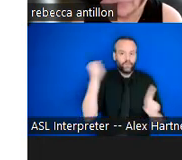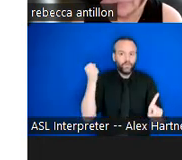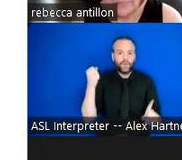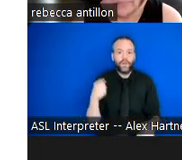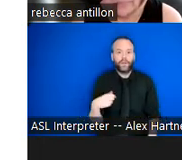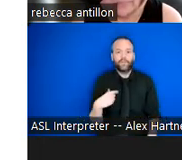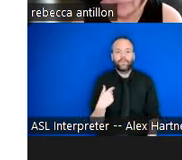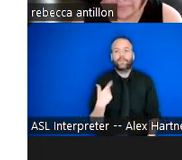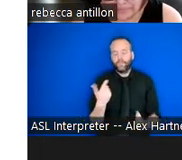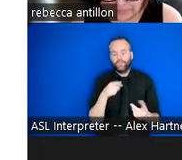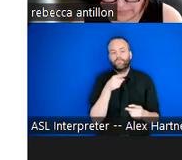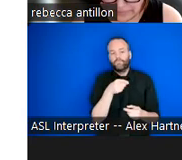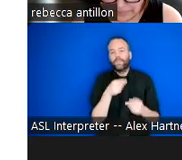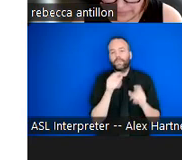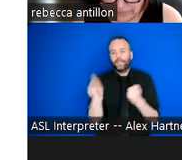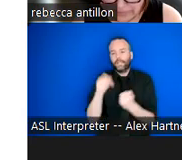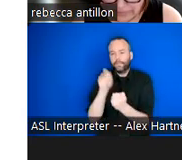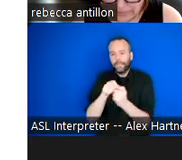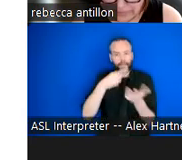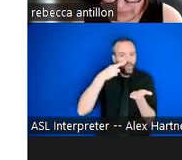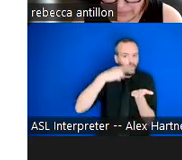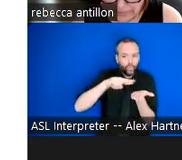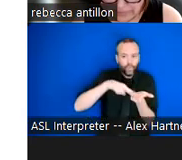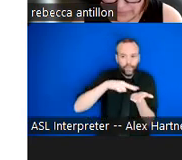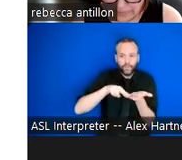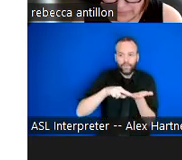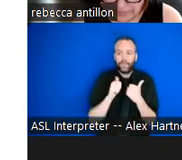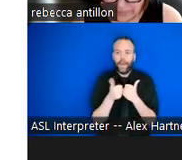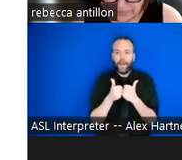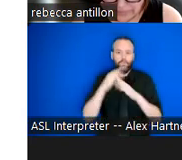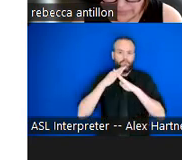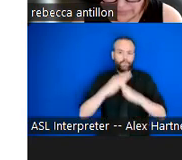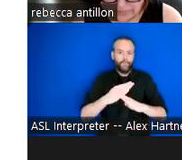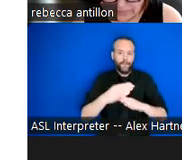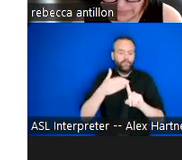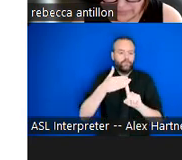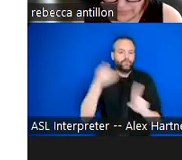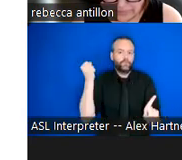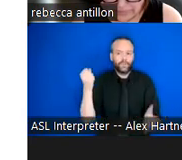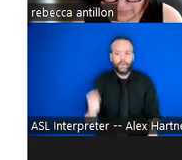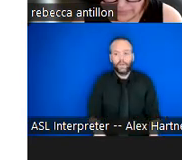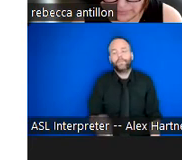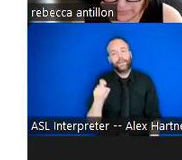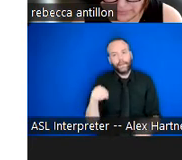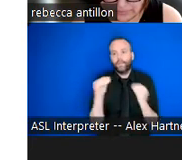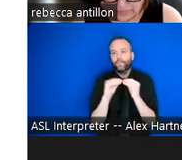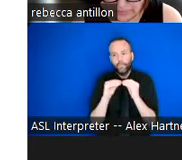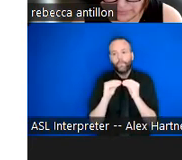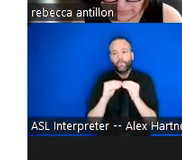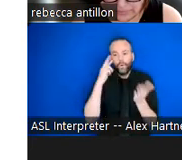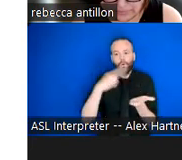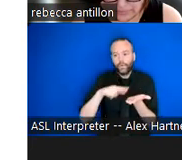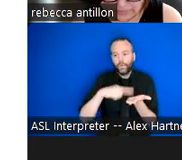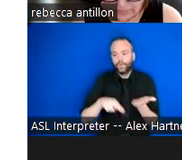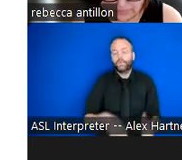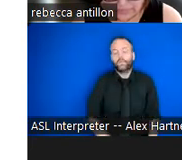research related to suicide prevention. And we need more work in that area. So please join us at these